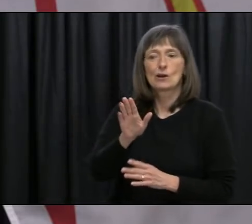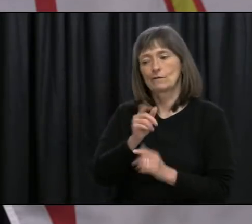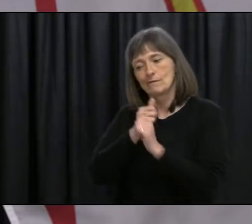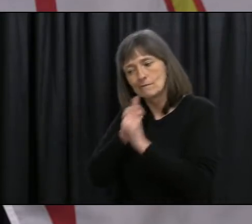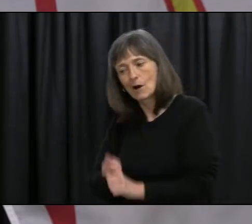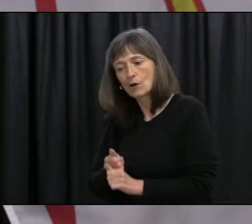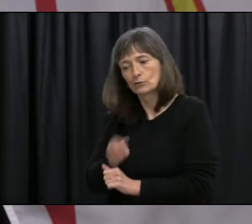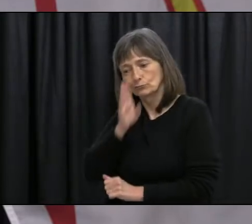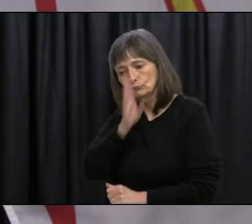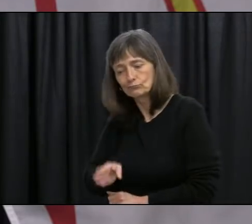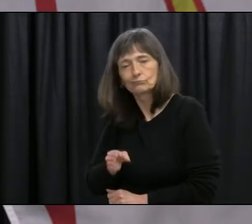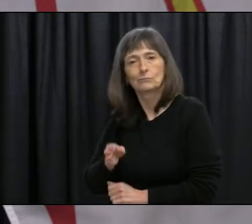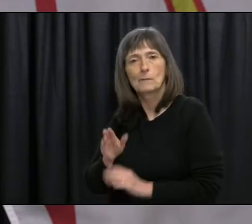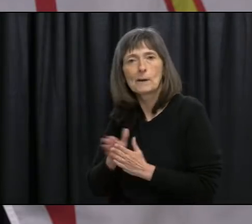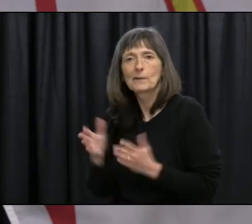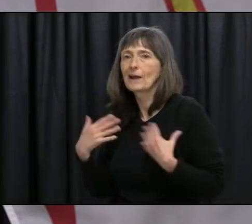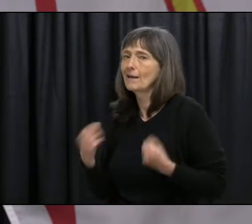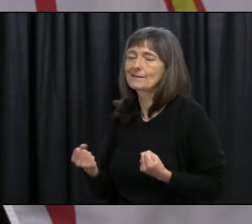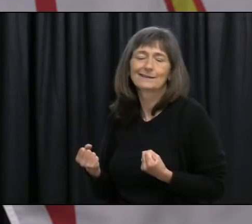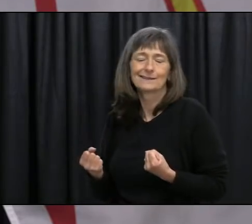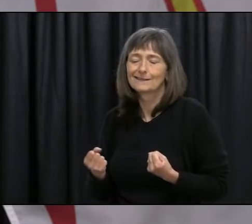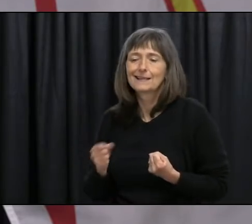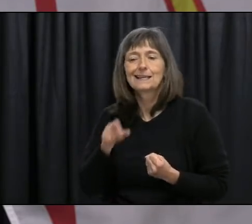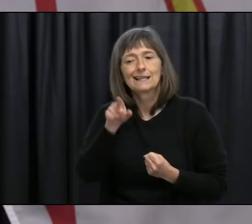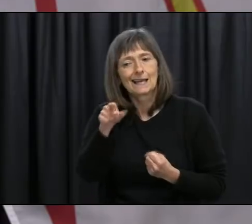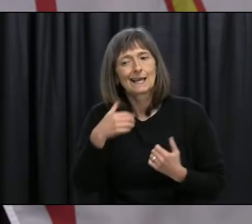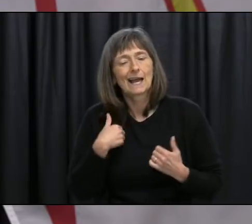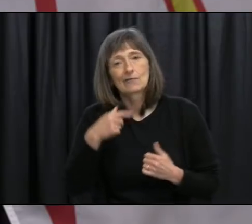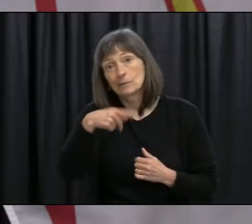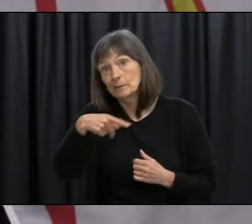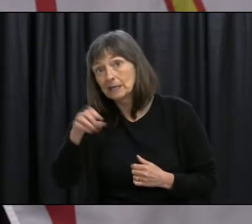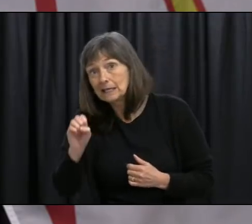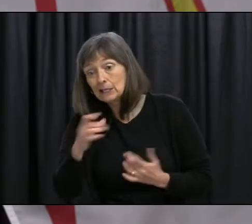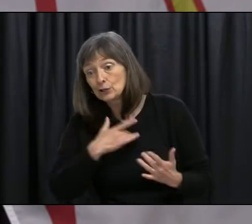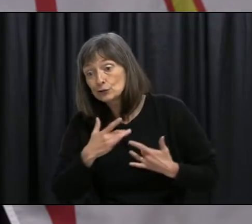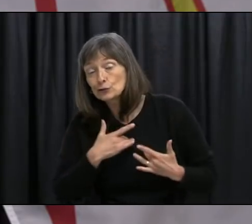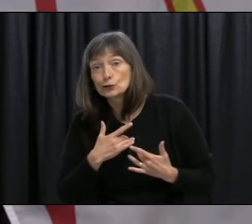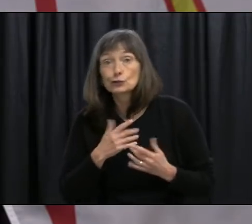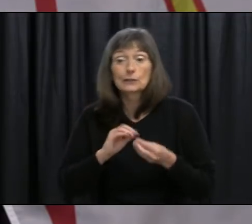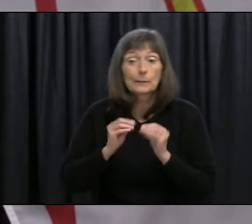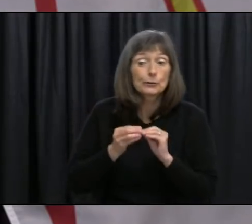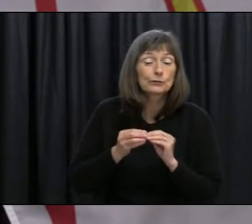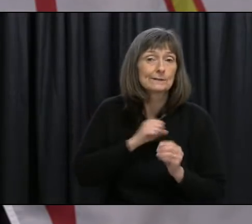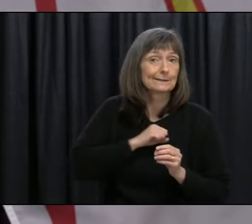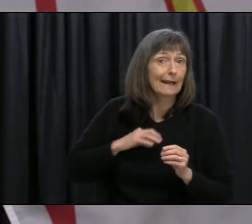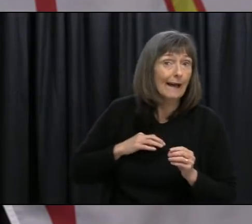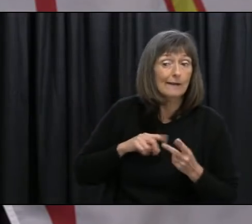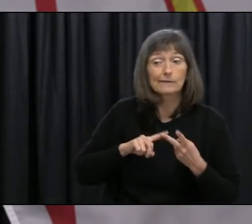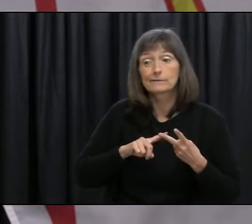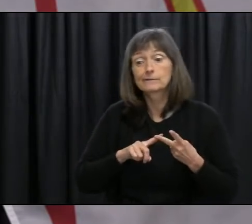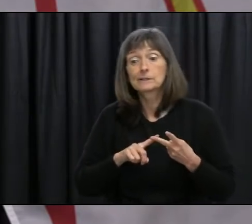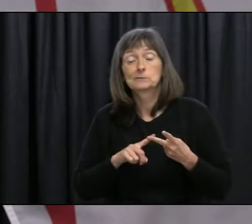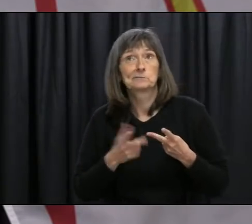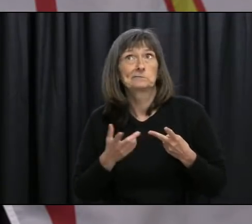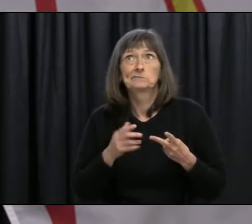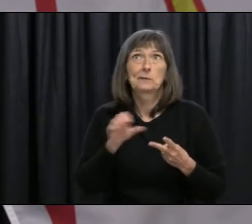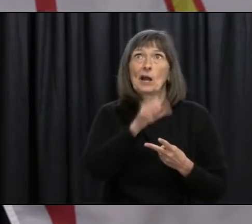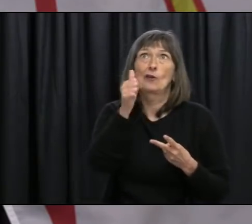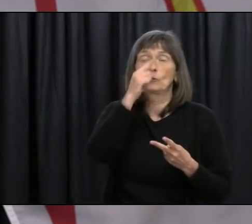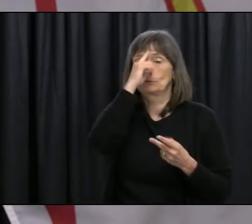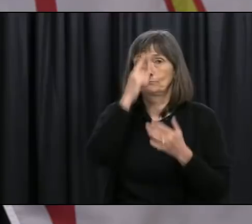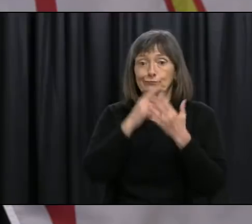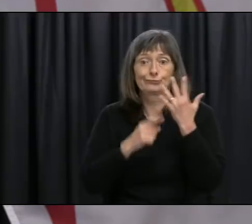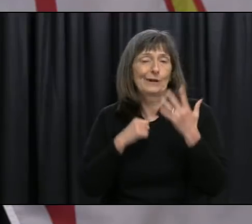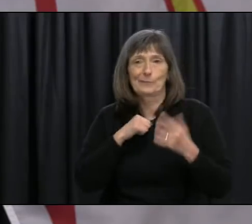public health considerations. There's things like PPE, and there's staffing considerations and other things. I'm not